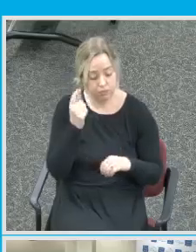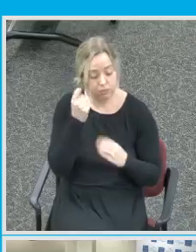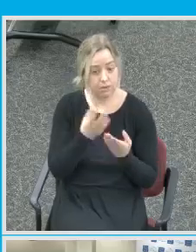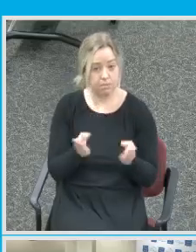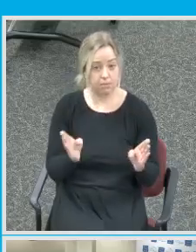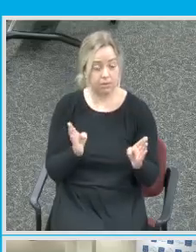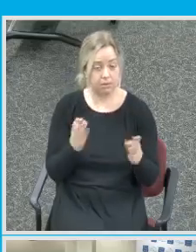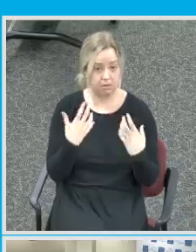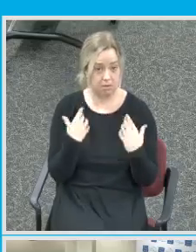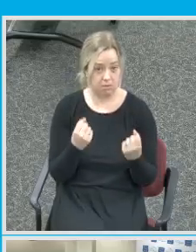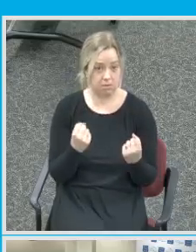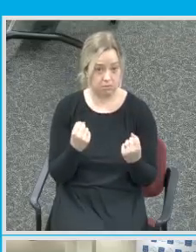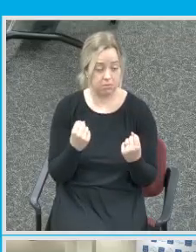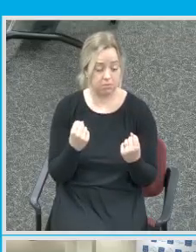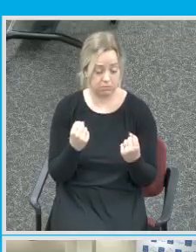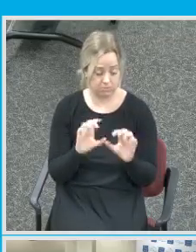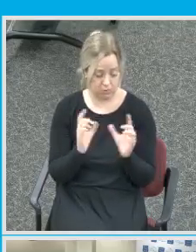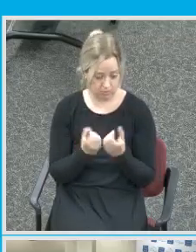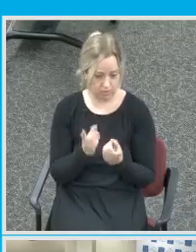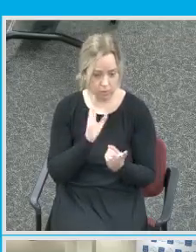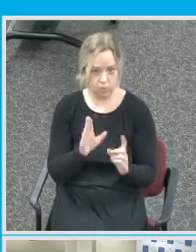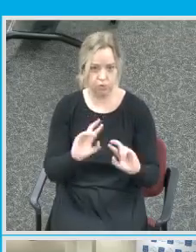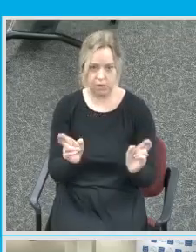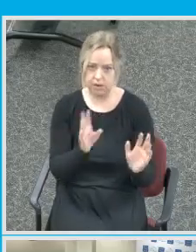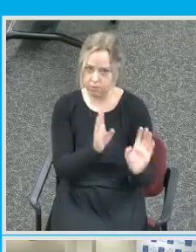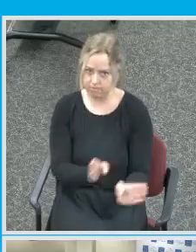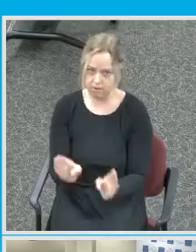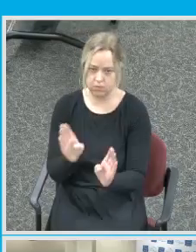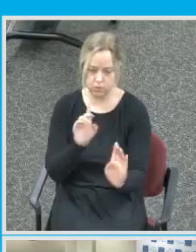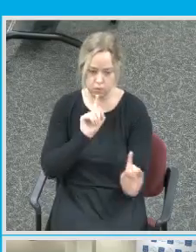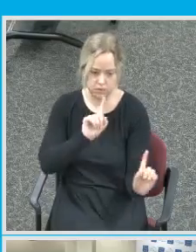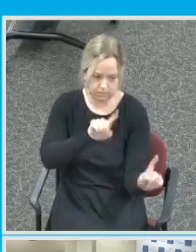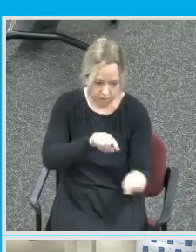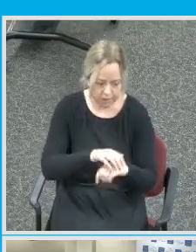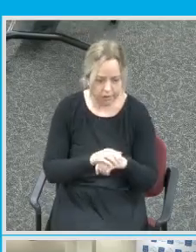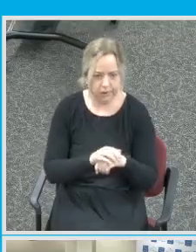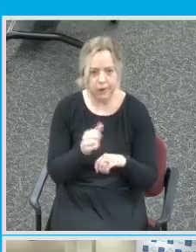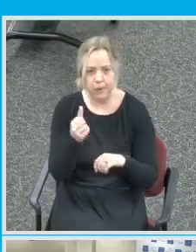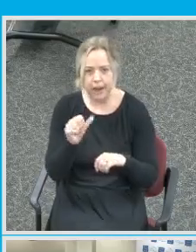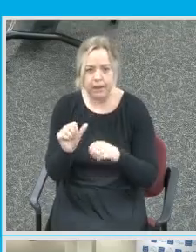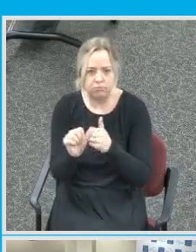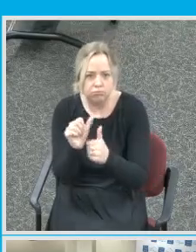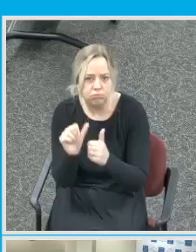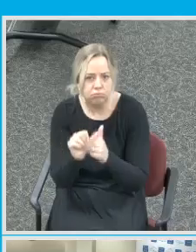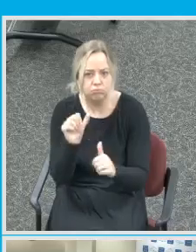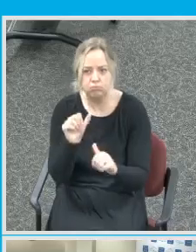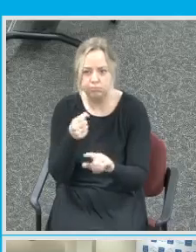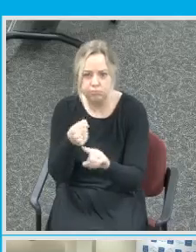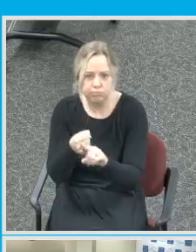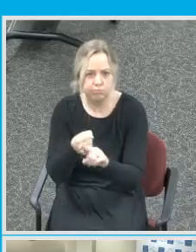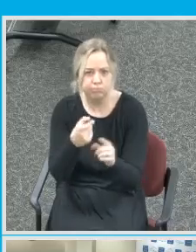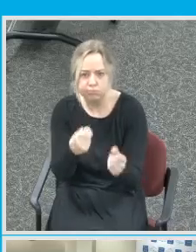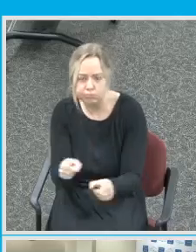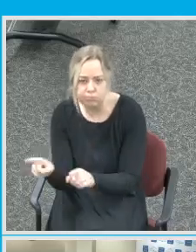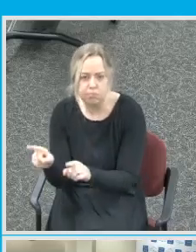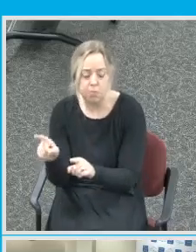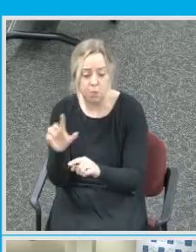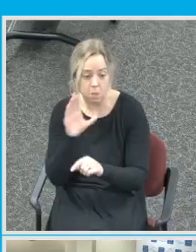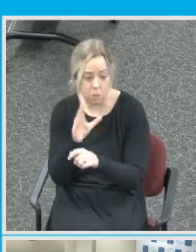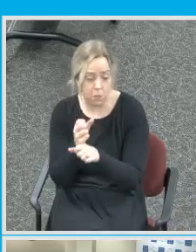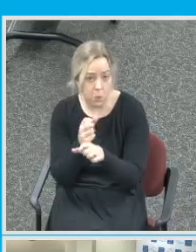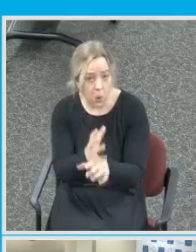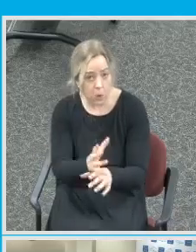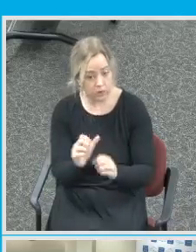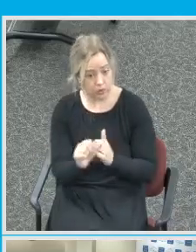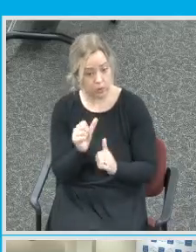Health, EPCPH, will prepare for, respond to, and recover from all hazardous incidents or events which pose an imminent or